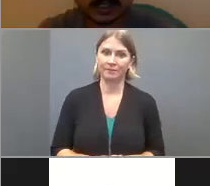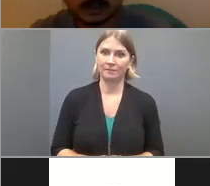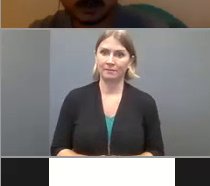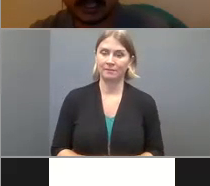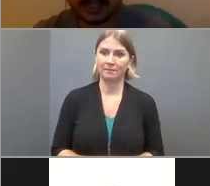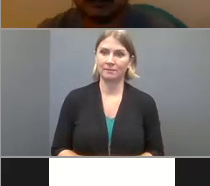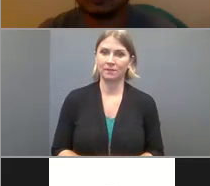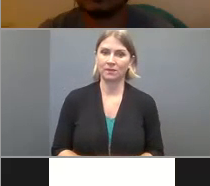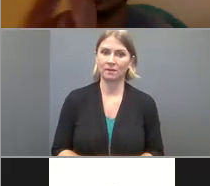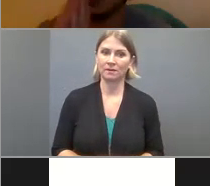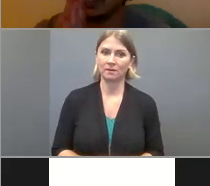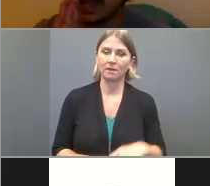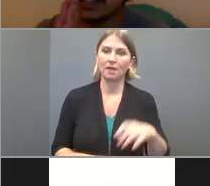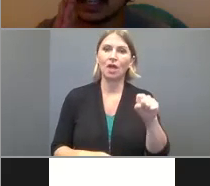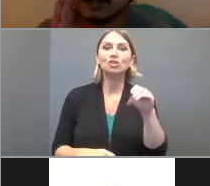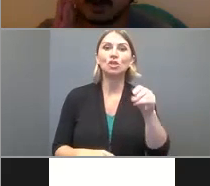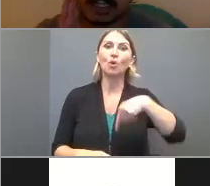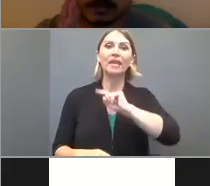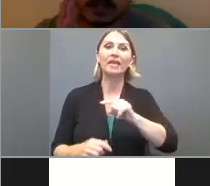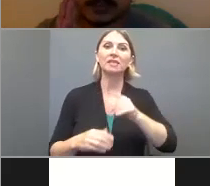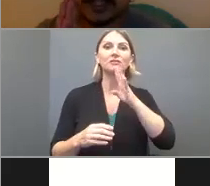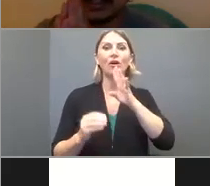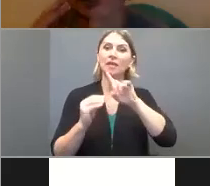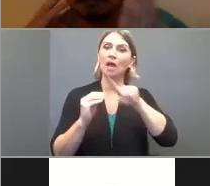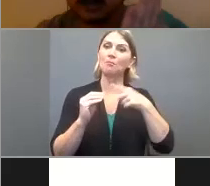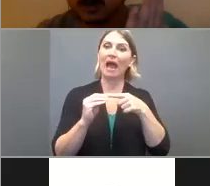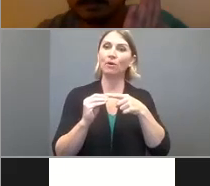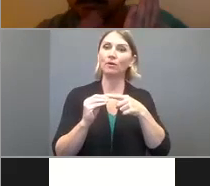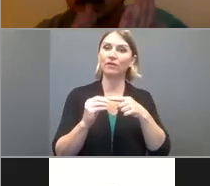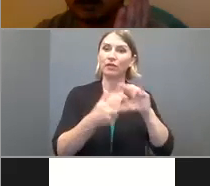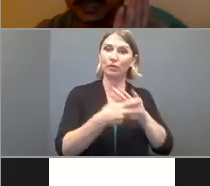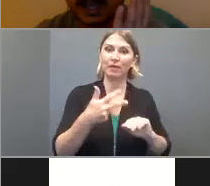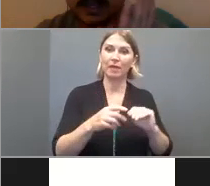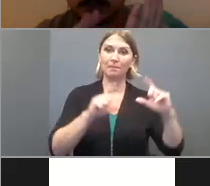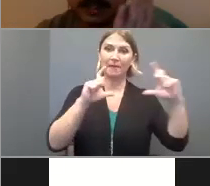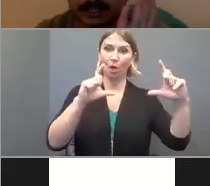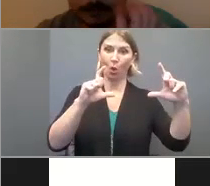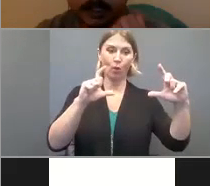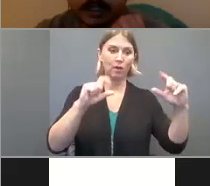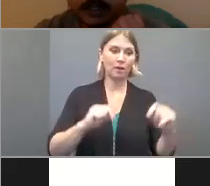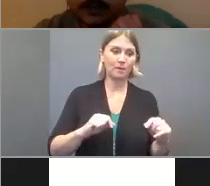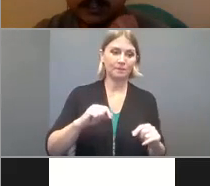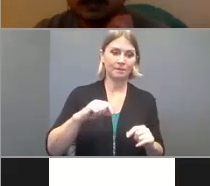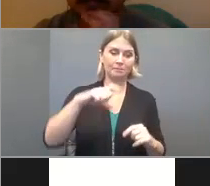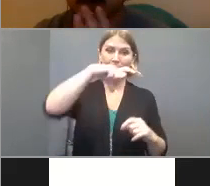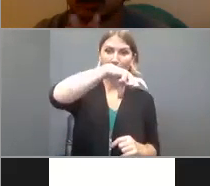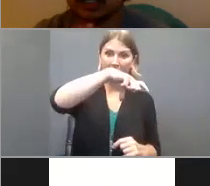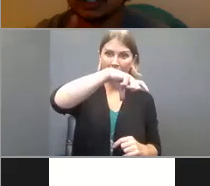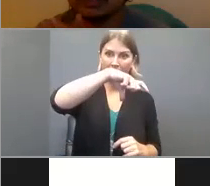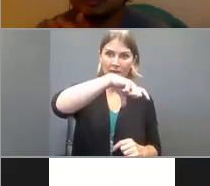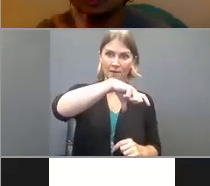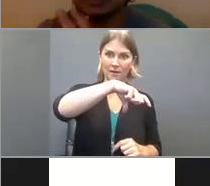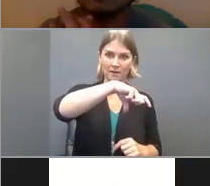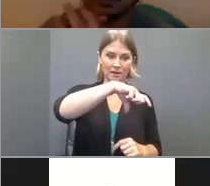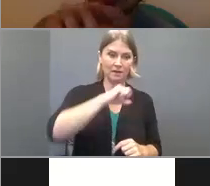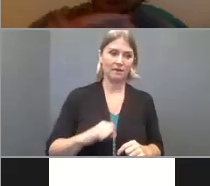much. Okay, so last time we talked about three things: big O, big omega, and big theta. Right. So big O